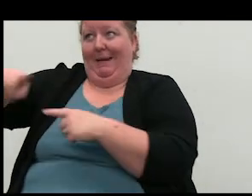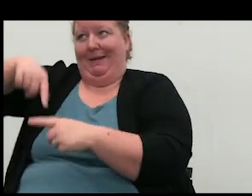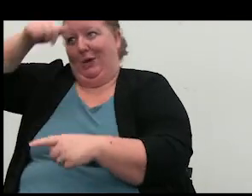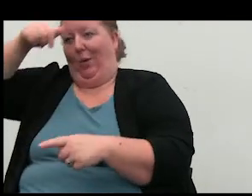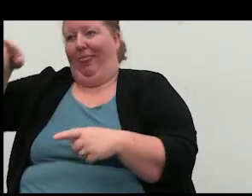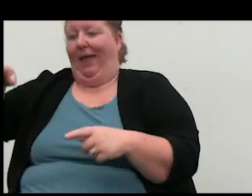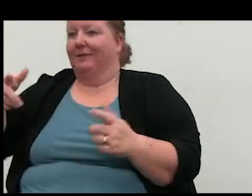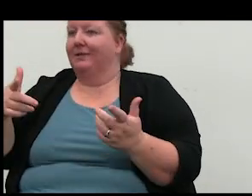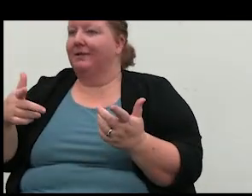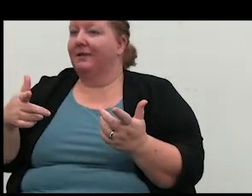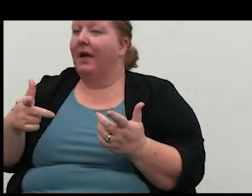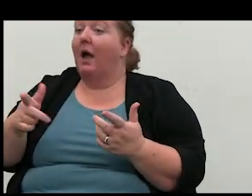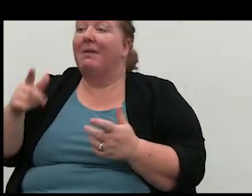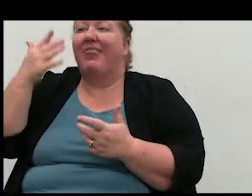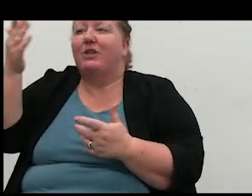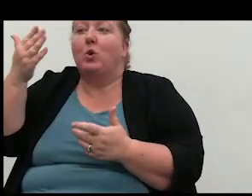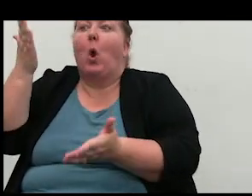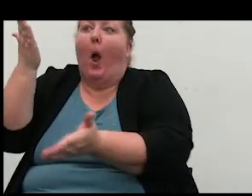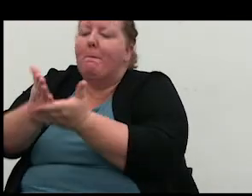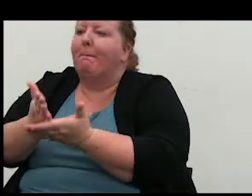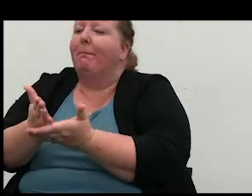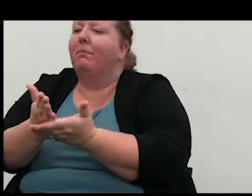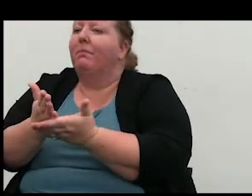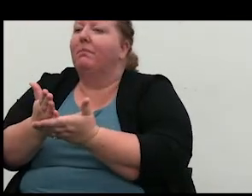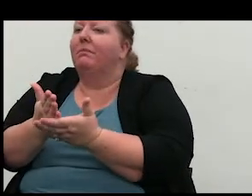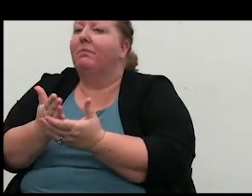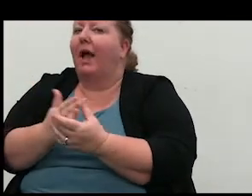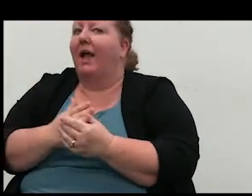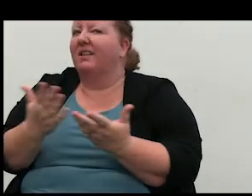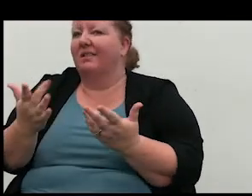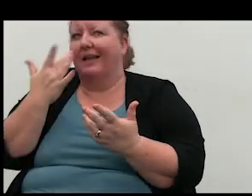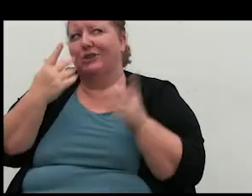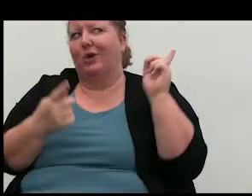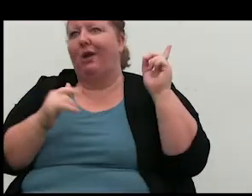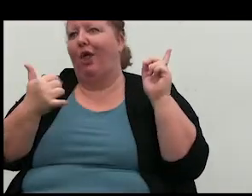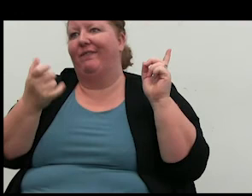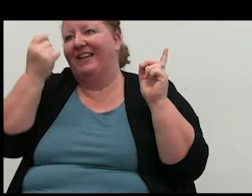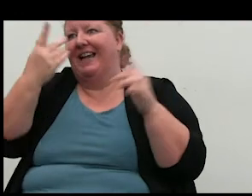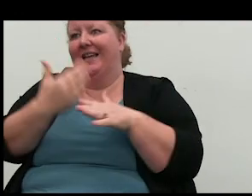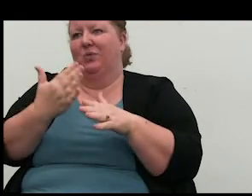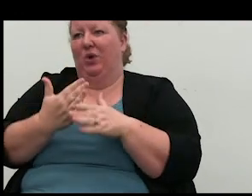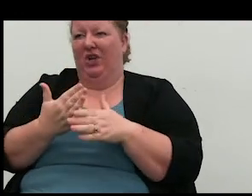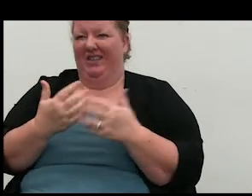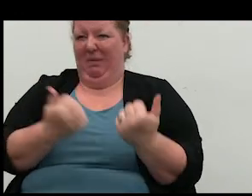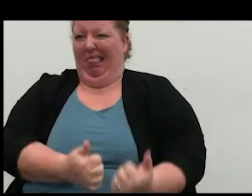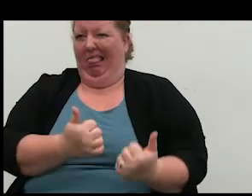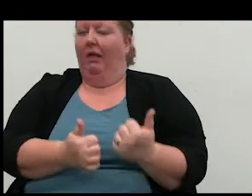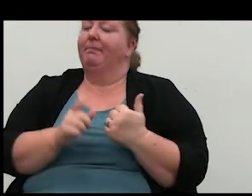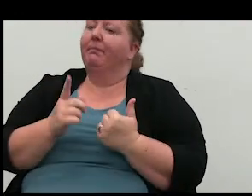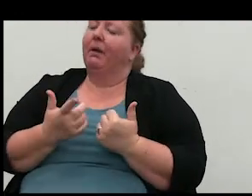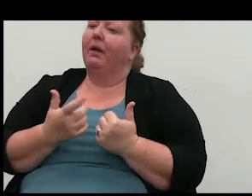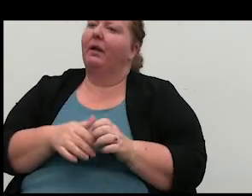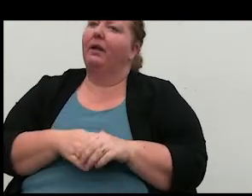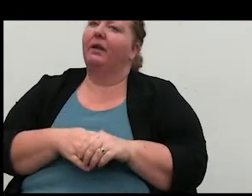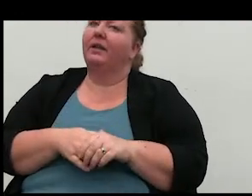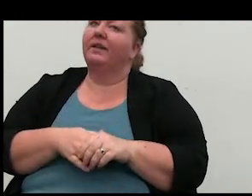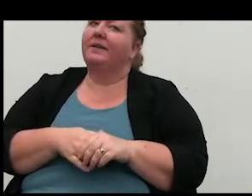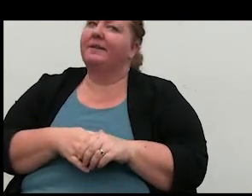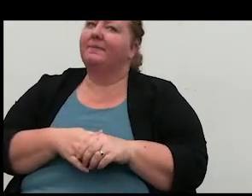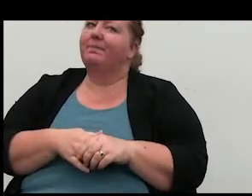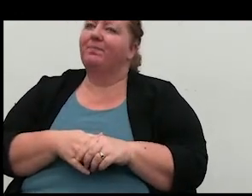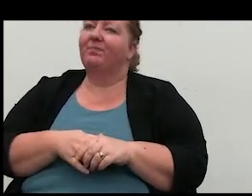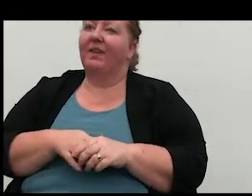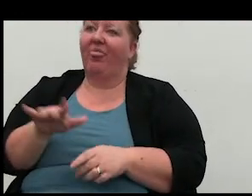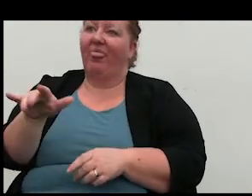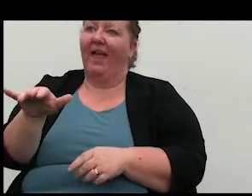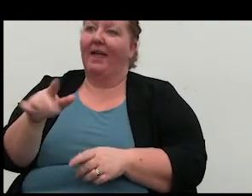about you. And they don't know for sure, and as I showed, a lot of the guesswork is pretty crude, but it